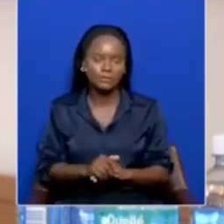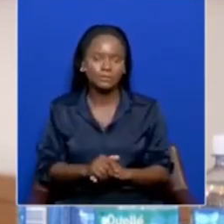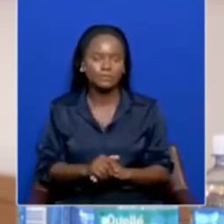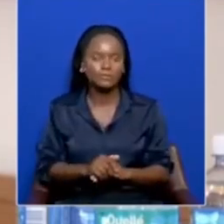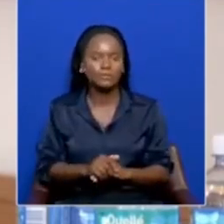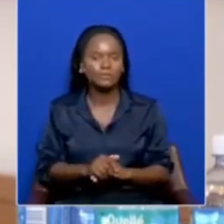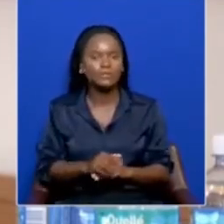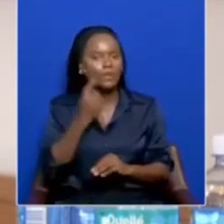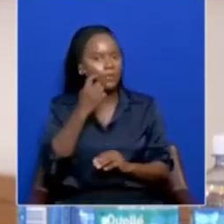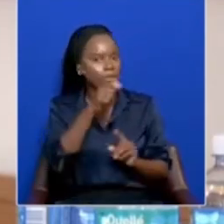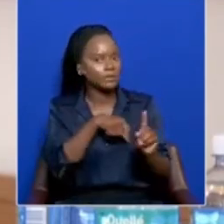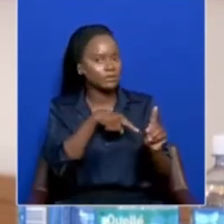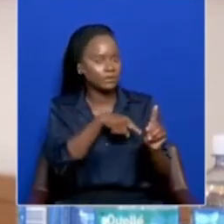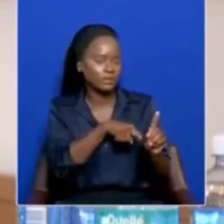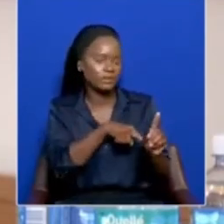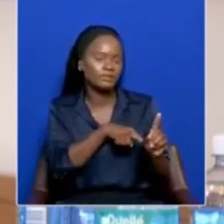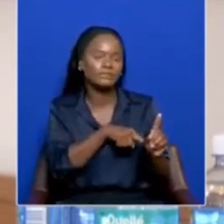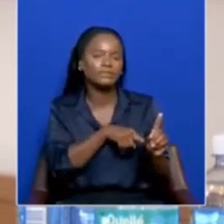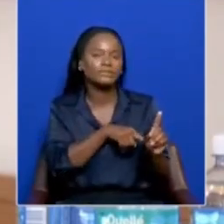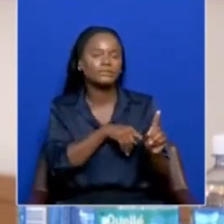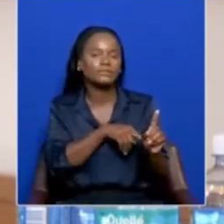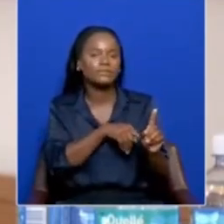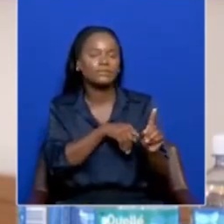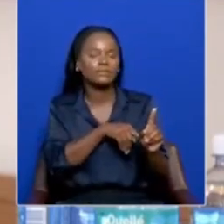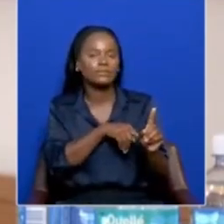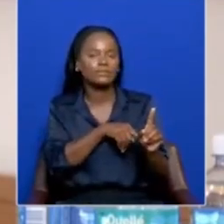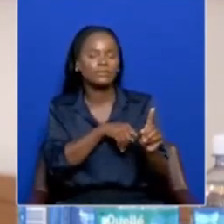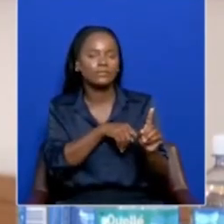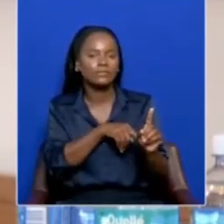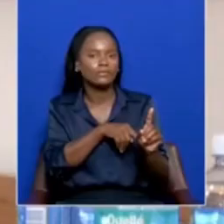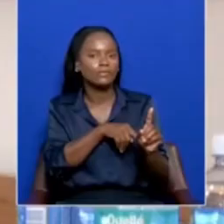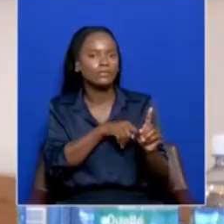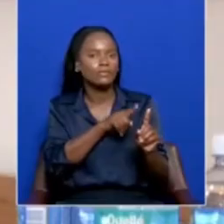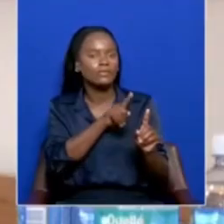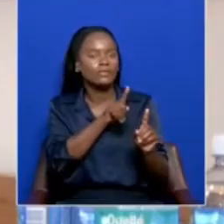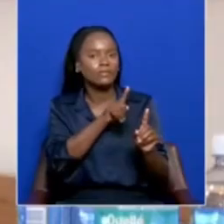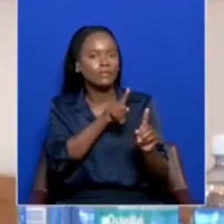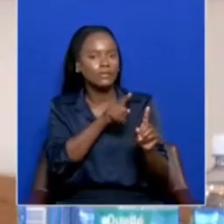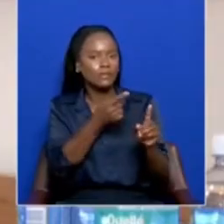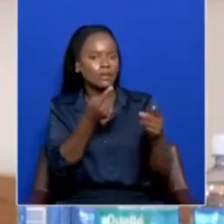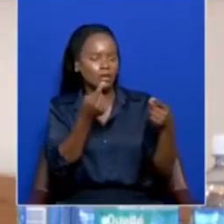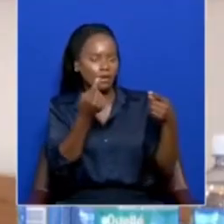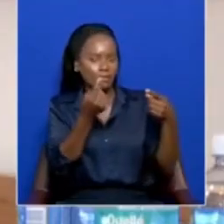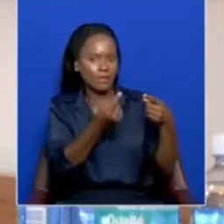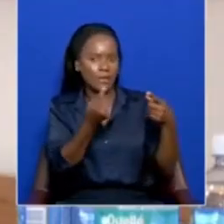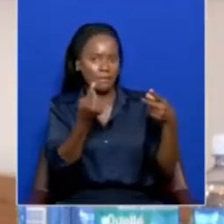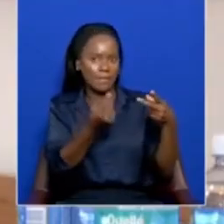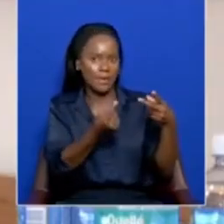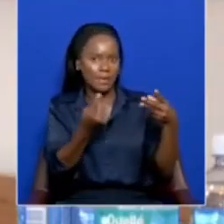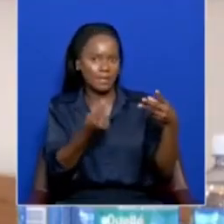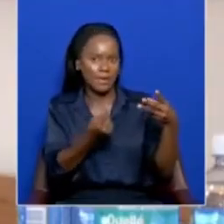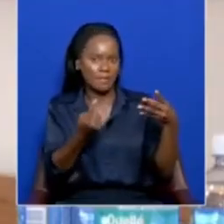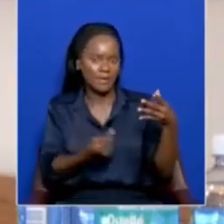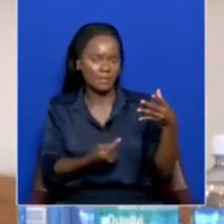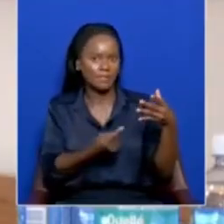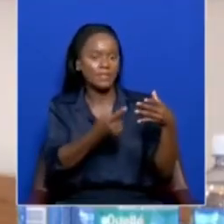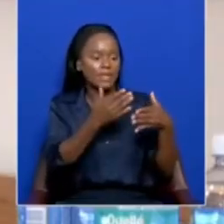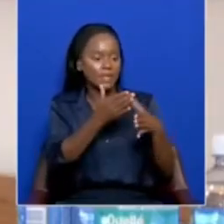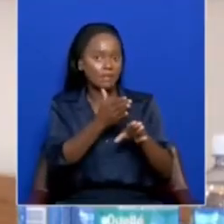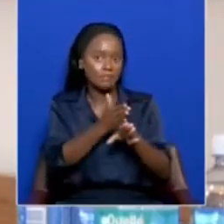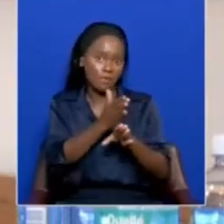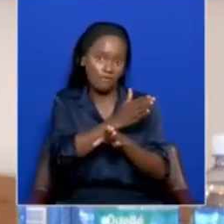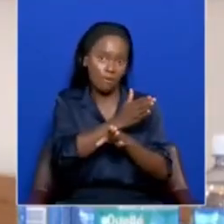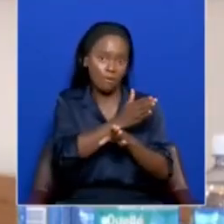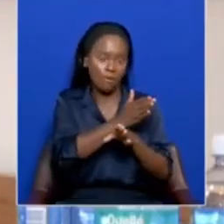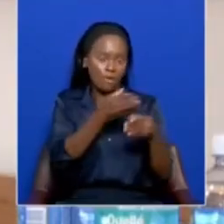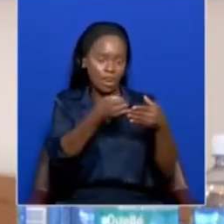your itemization from 1 starts, you say in the SAPS I did several